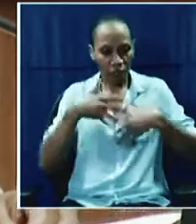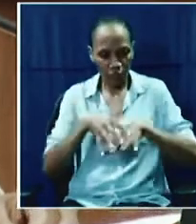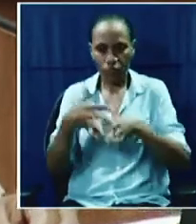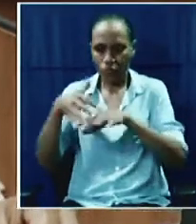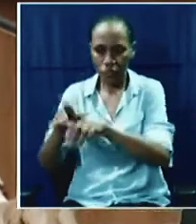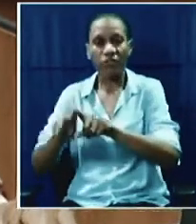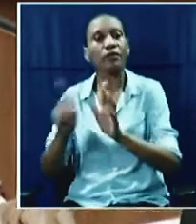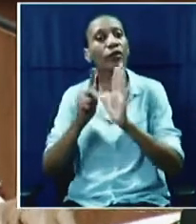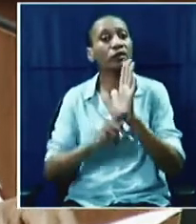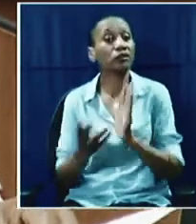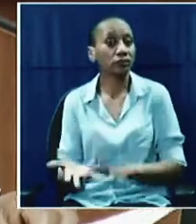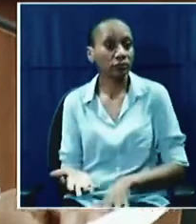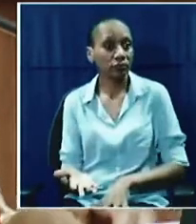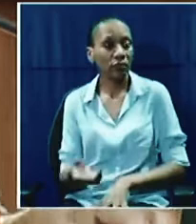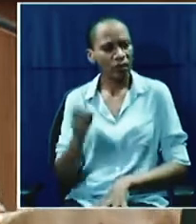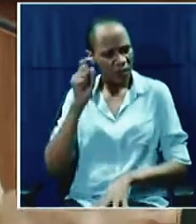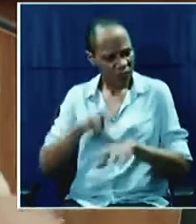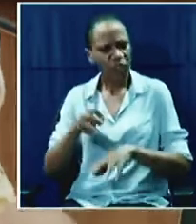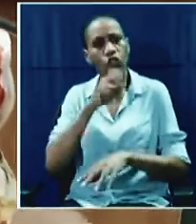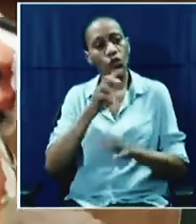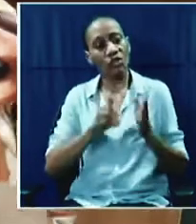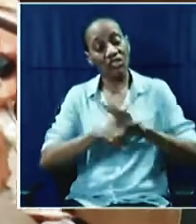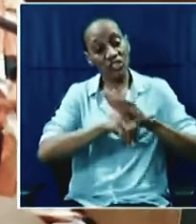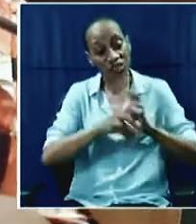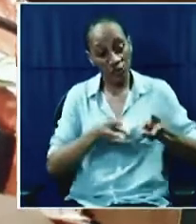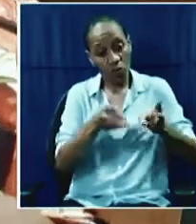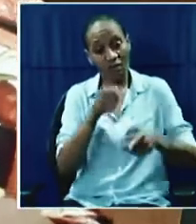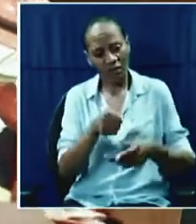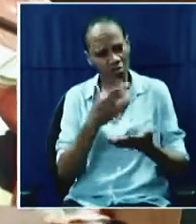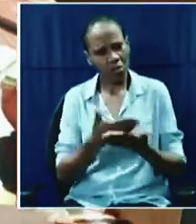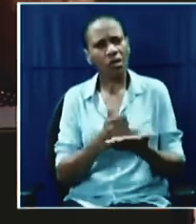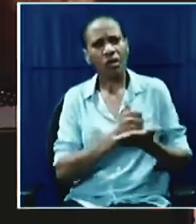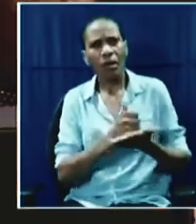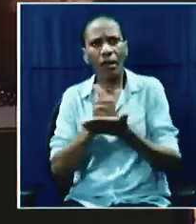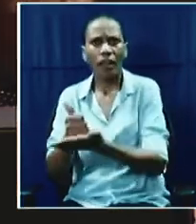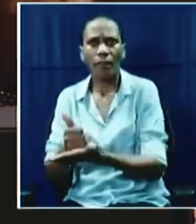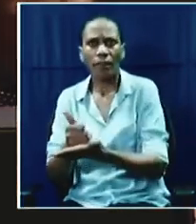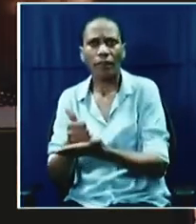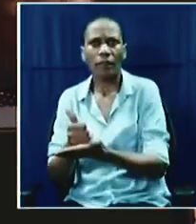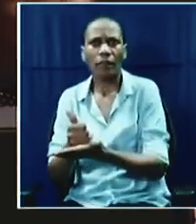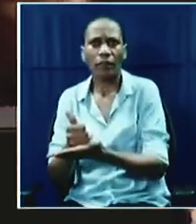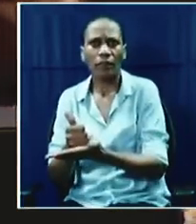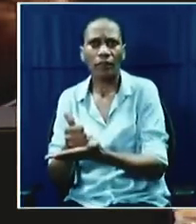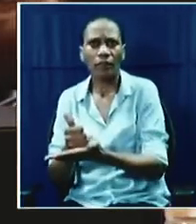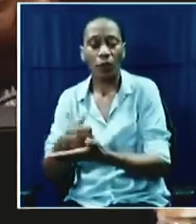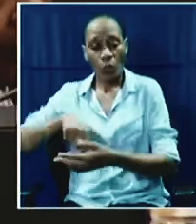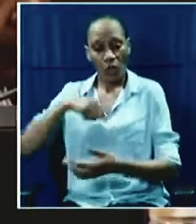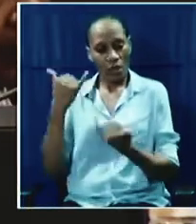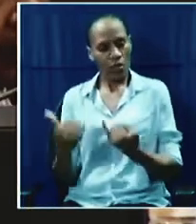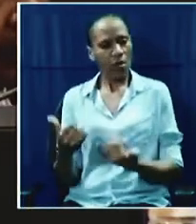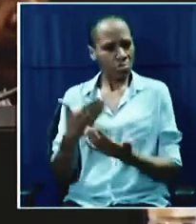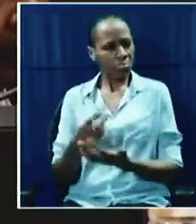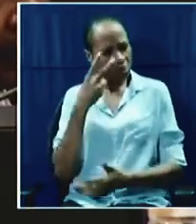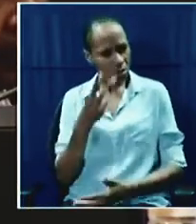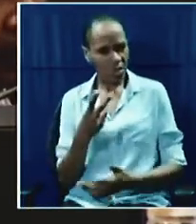policy. By using the district model as a landing strip, as Mamkapa says, we are able to scale